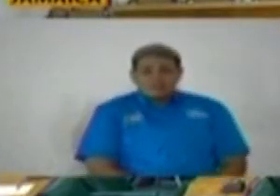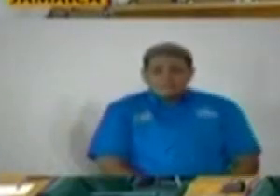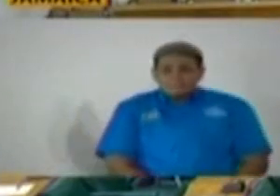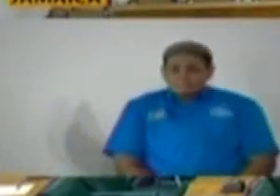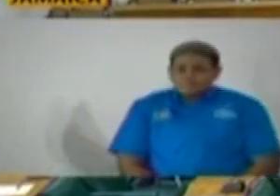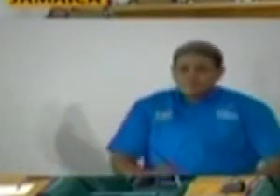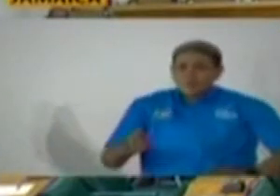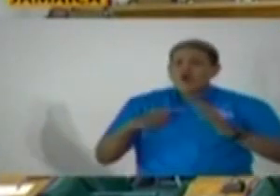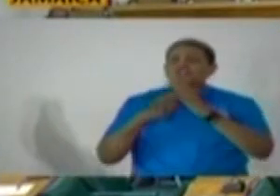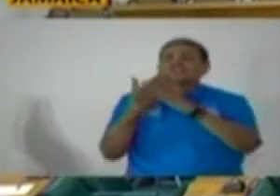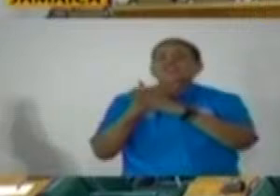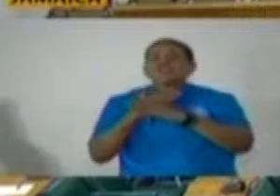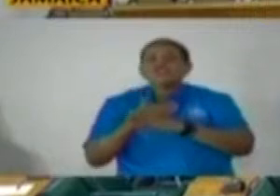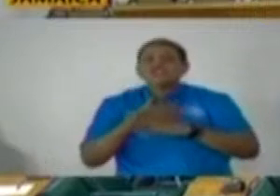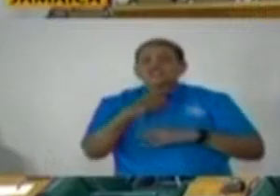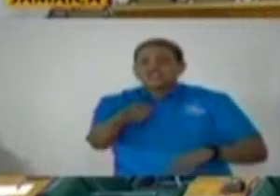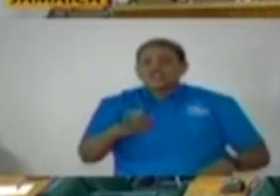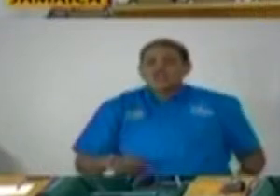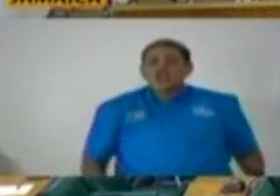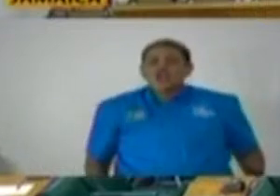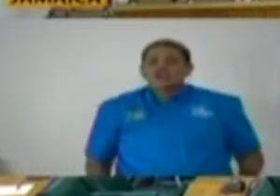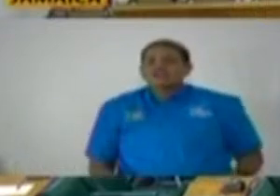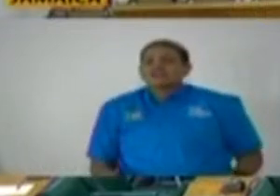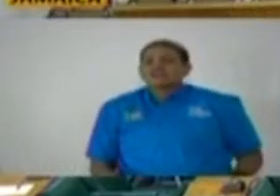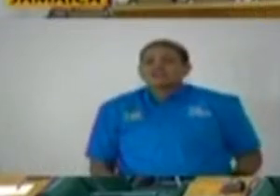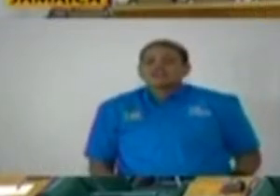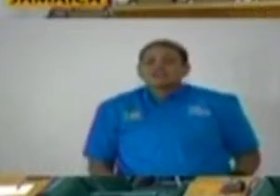And I want to share, Madam Speaker,